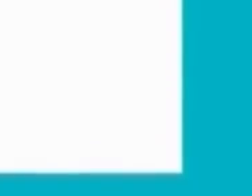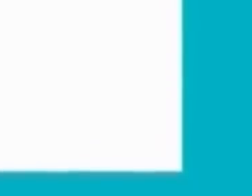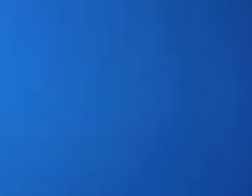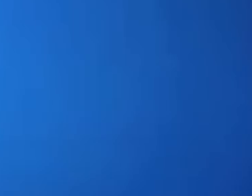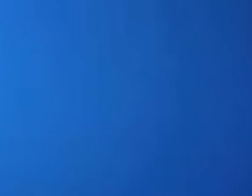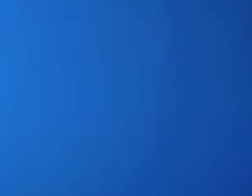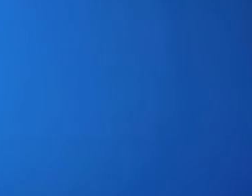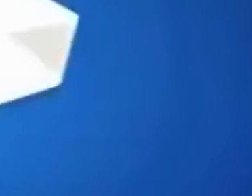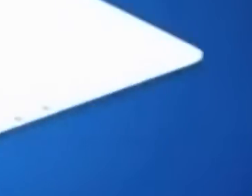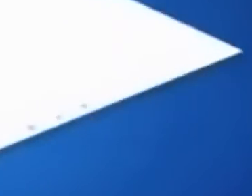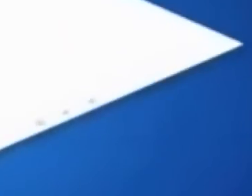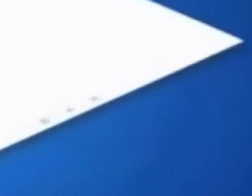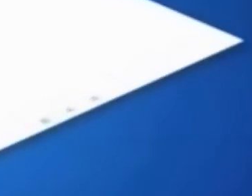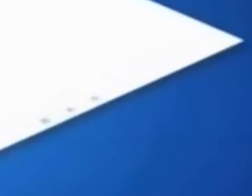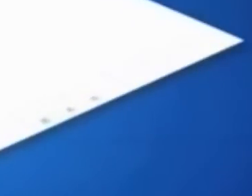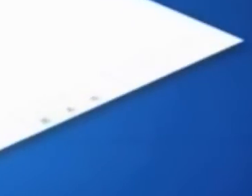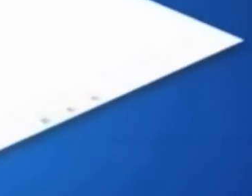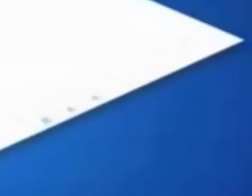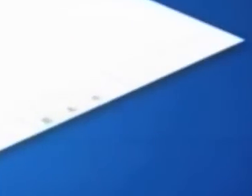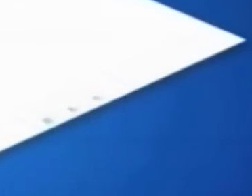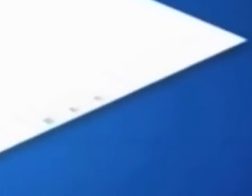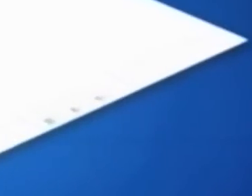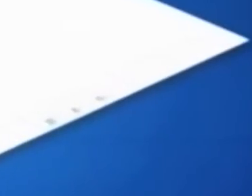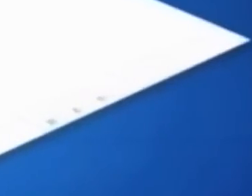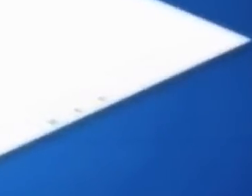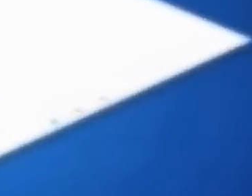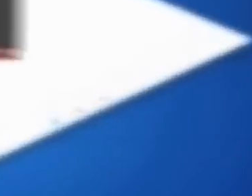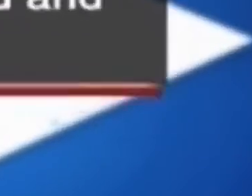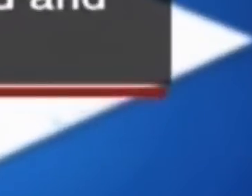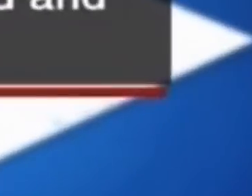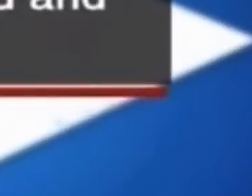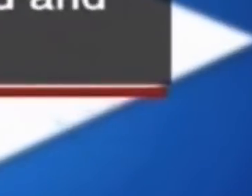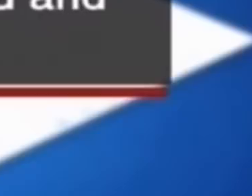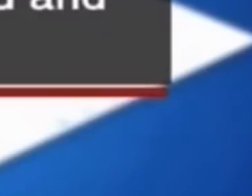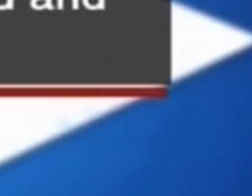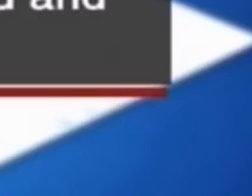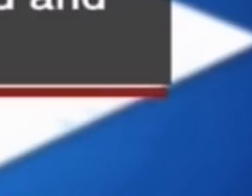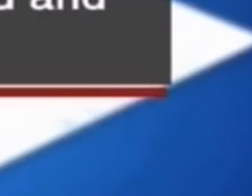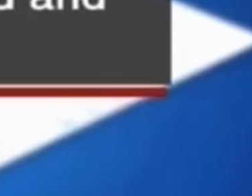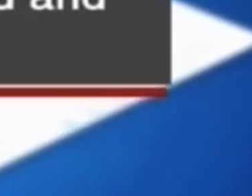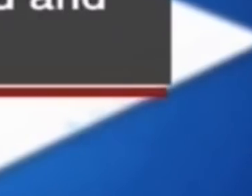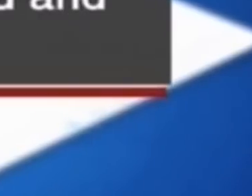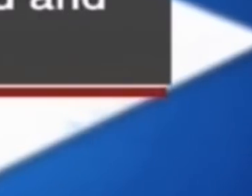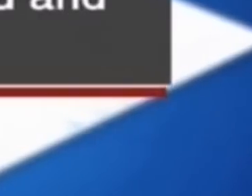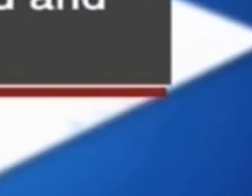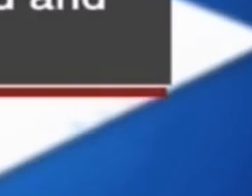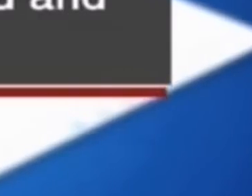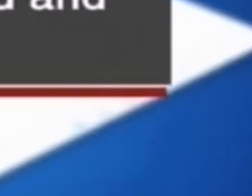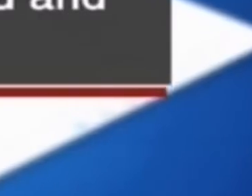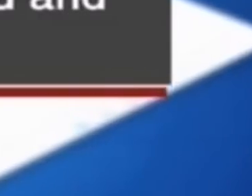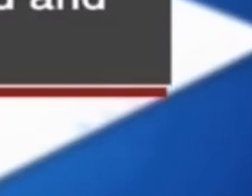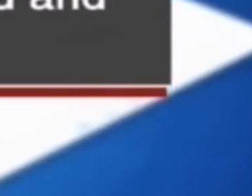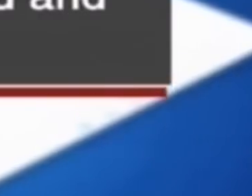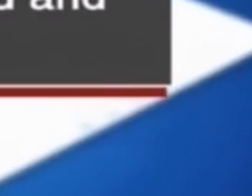charity. In a press statement, Bidco chairman Vimal Shah wrote that Bob has left a big mark in the corporate world, and his passion